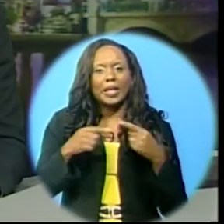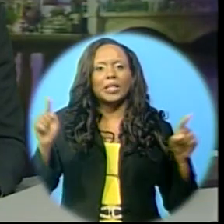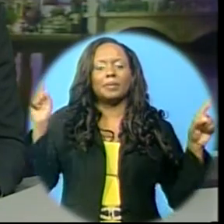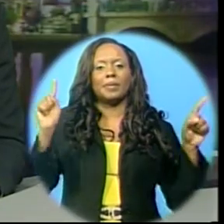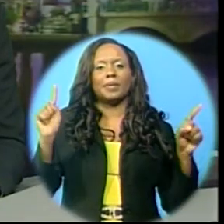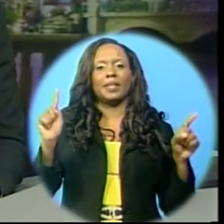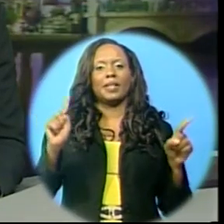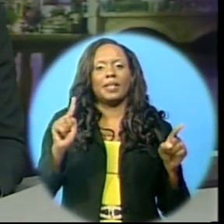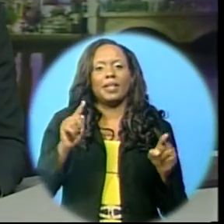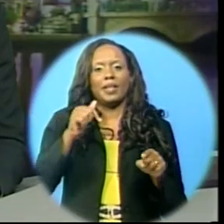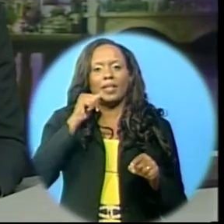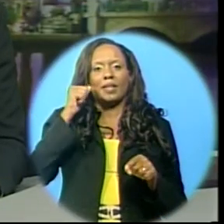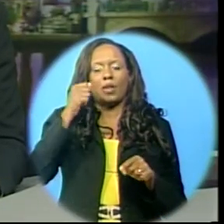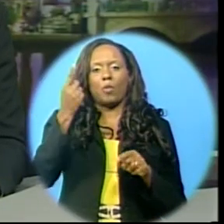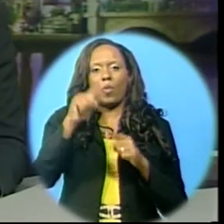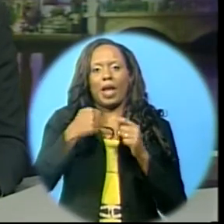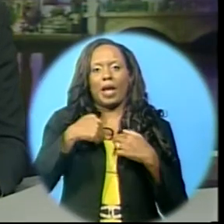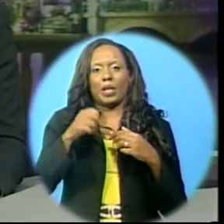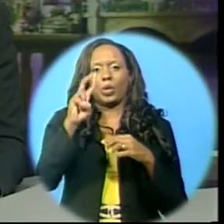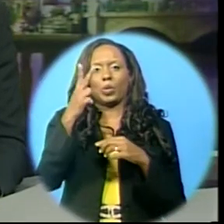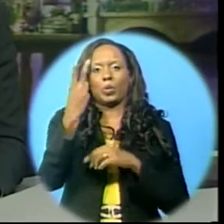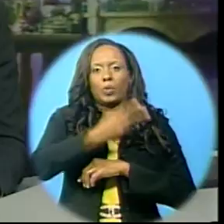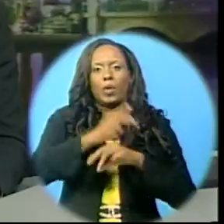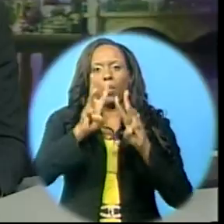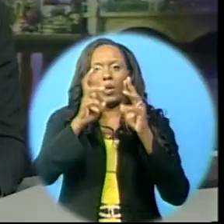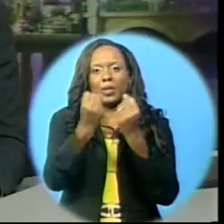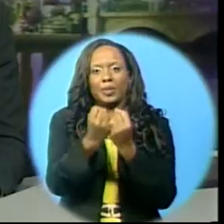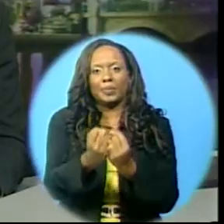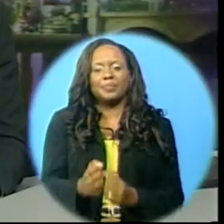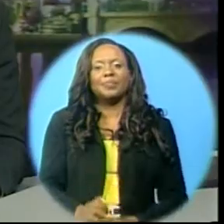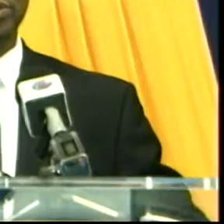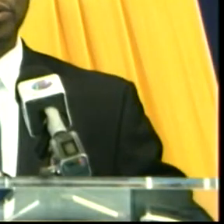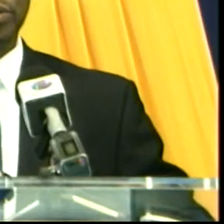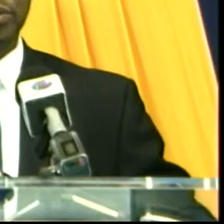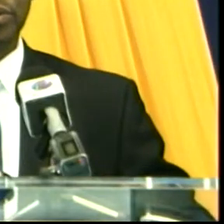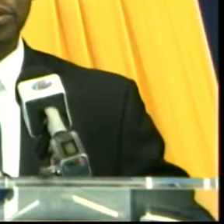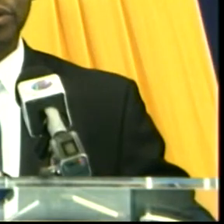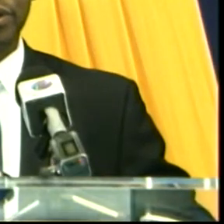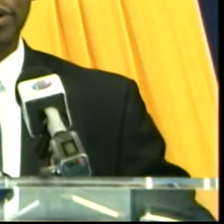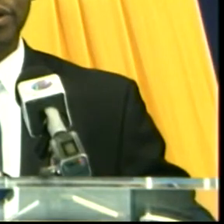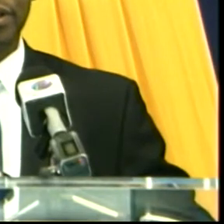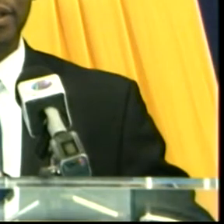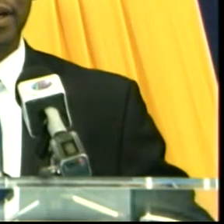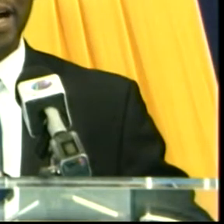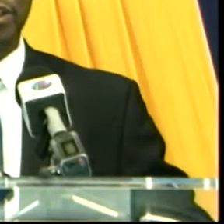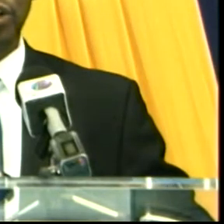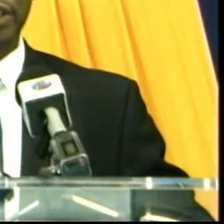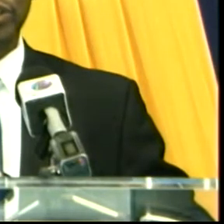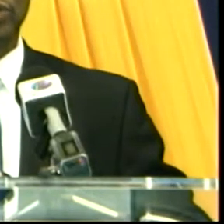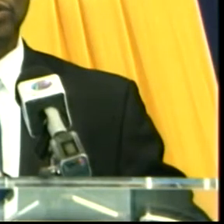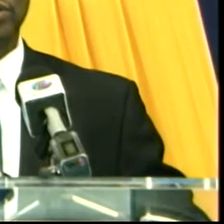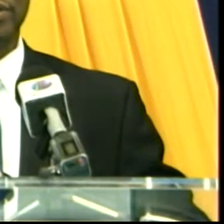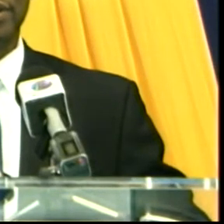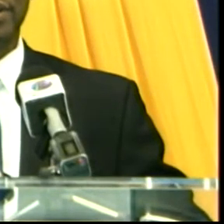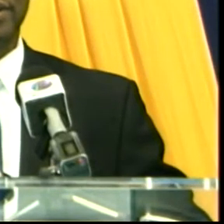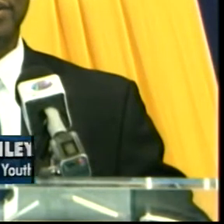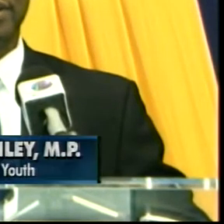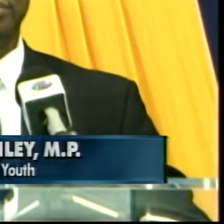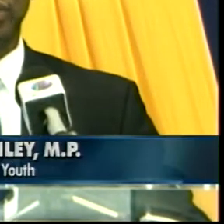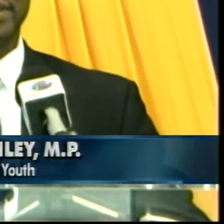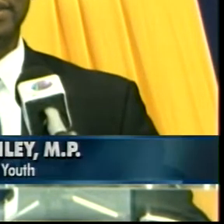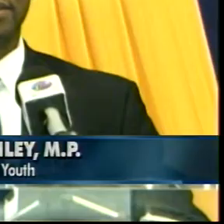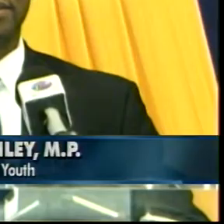last week's 2-day workshop at the Wildy Gym. I certainly want to acknowledge